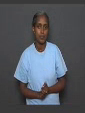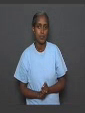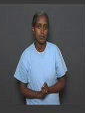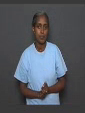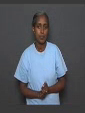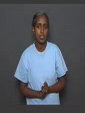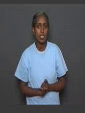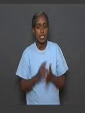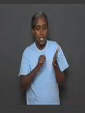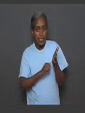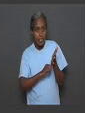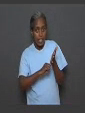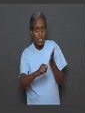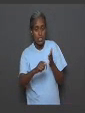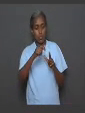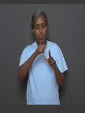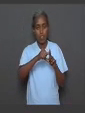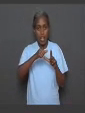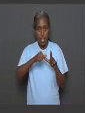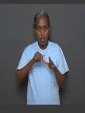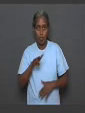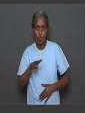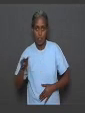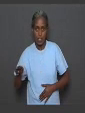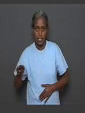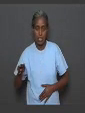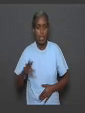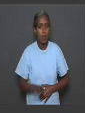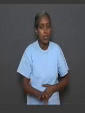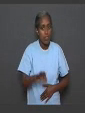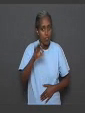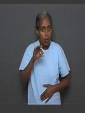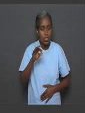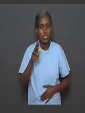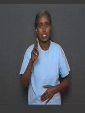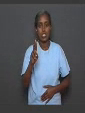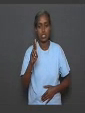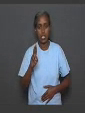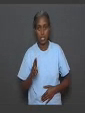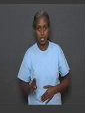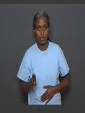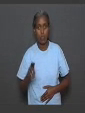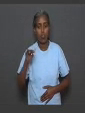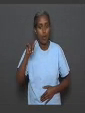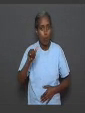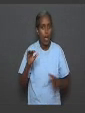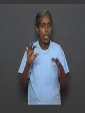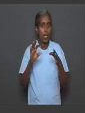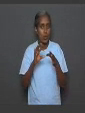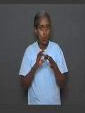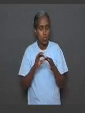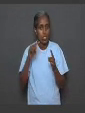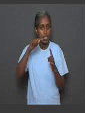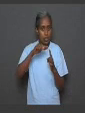The tangent of the angle of a vector can be found in the ratio of the y-coordinate